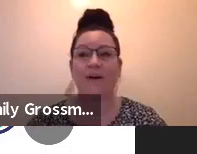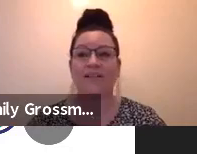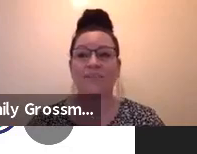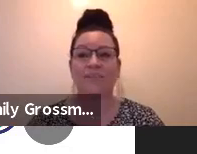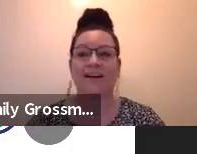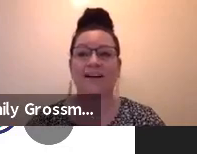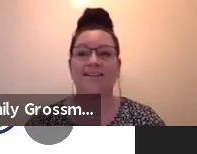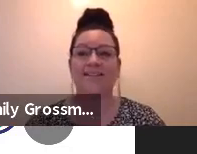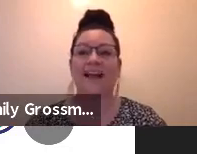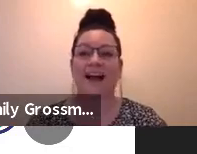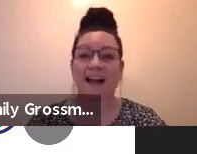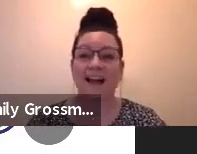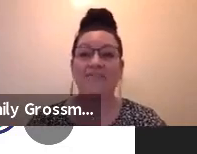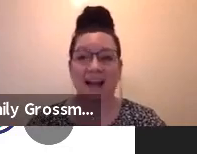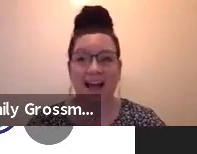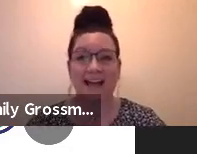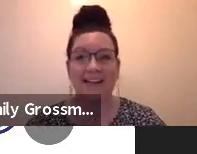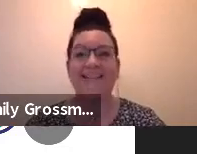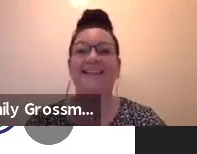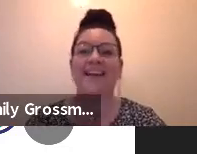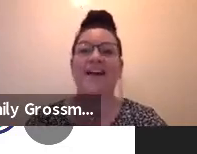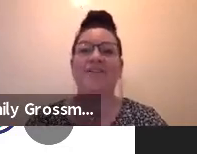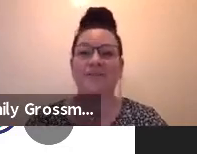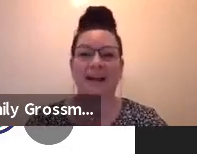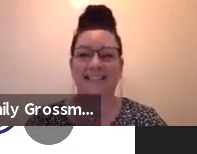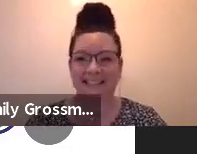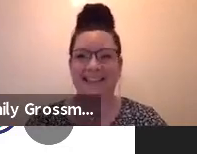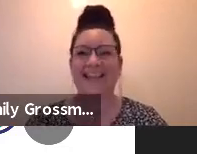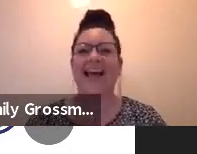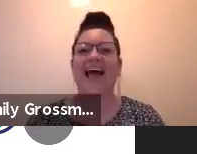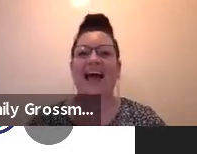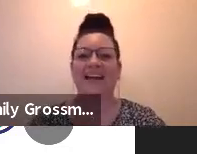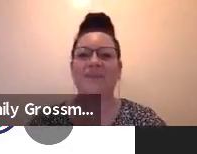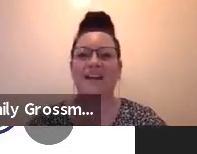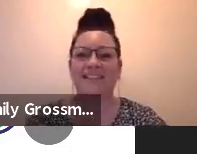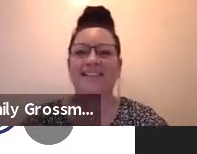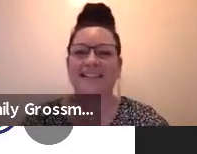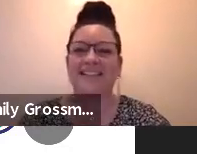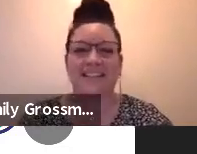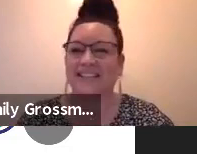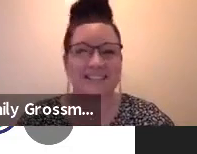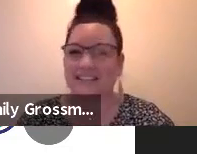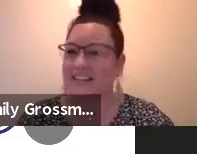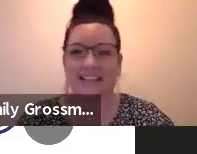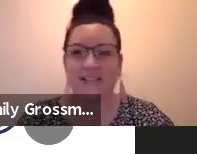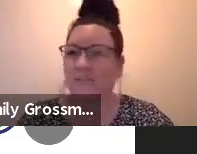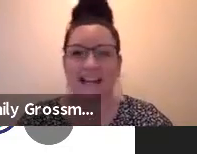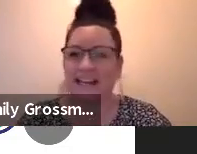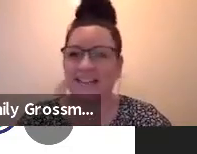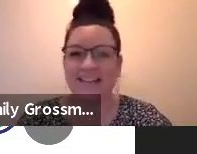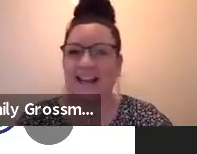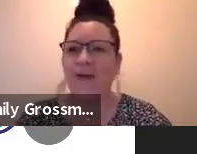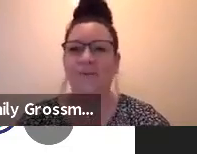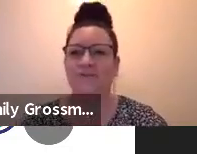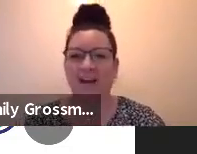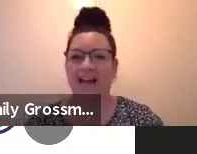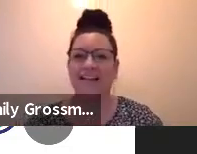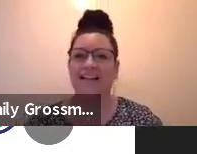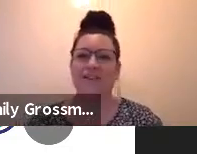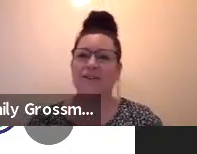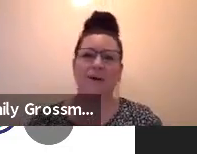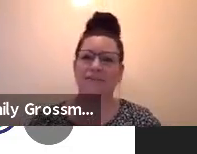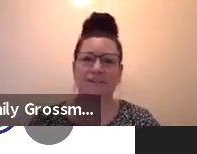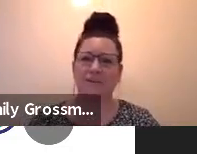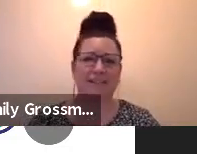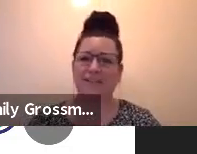of that was because I kind of lied through my teeth and basically just explained that I was